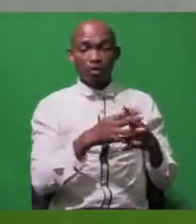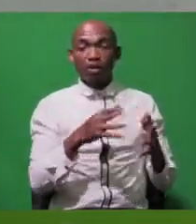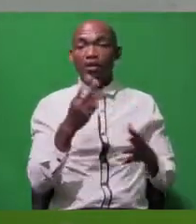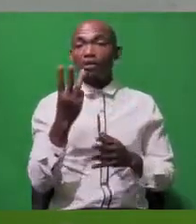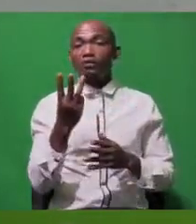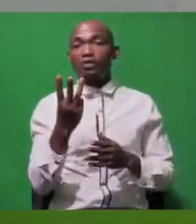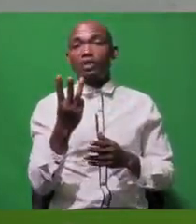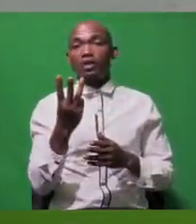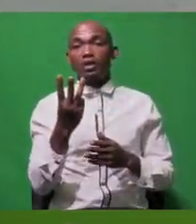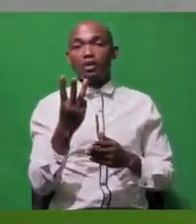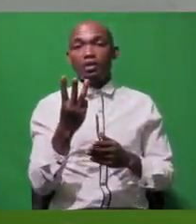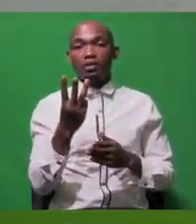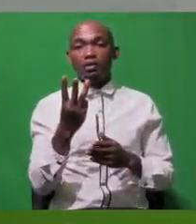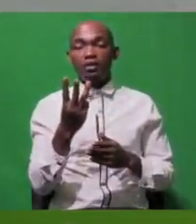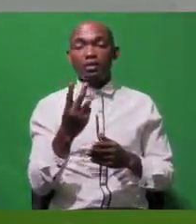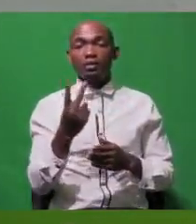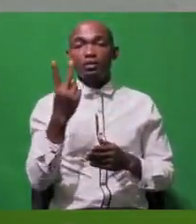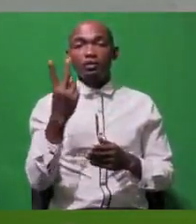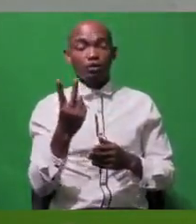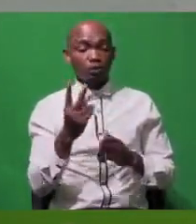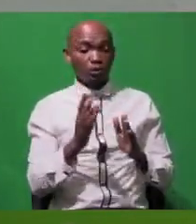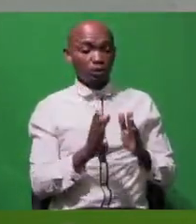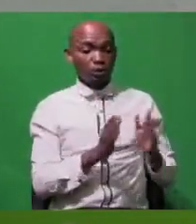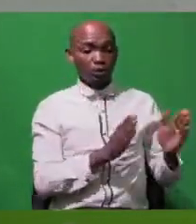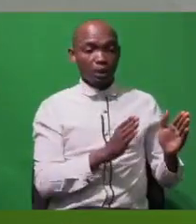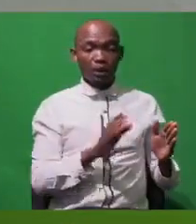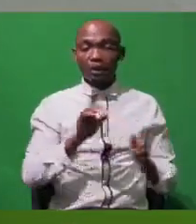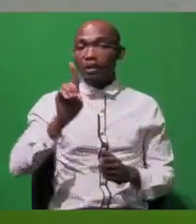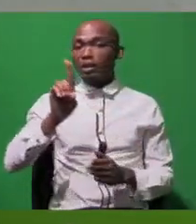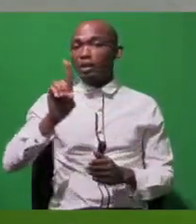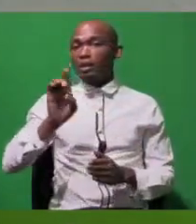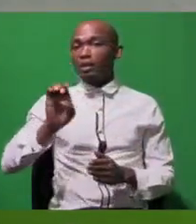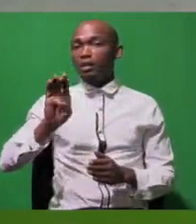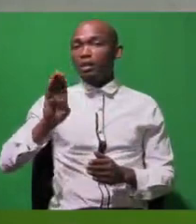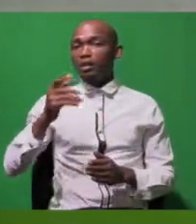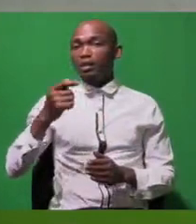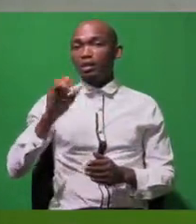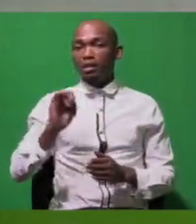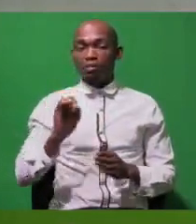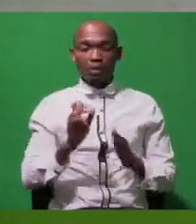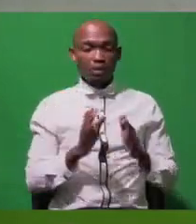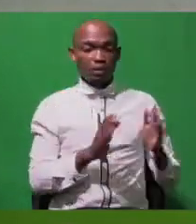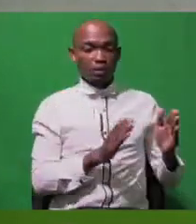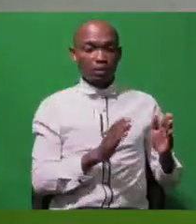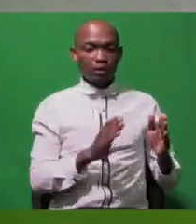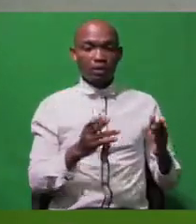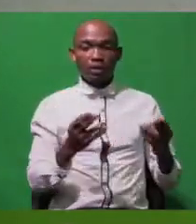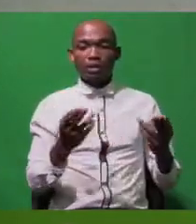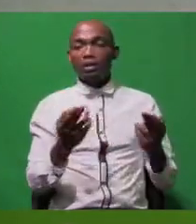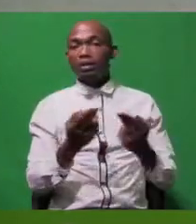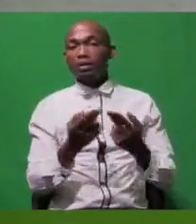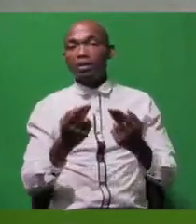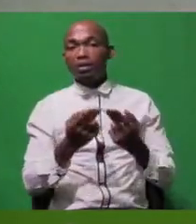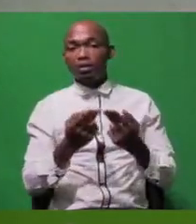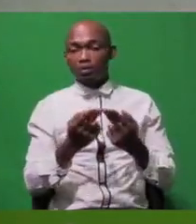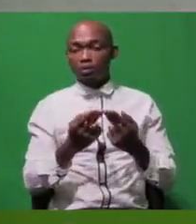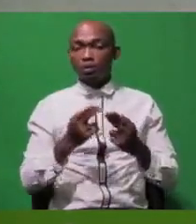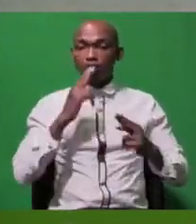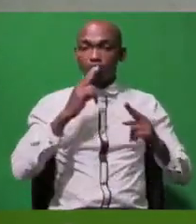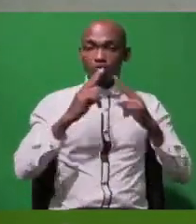They have only 2 sides, debit side and the credit side. And we have already discussed